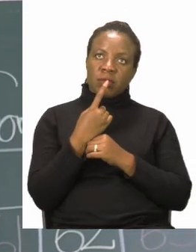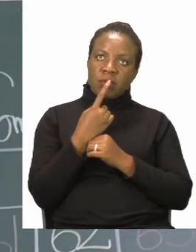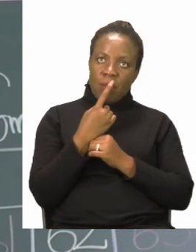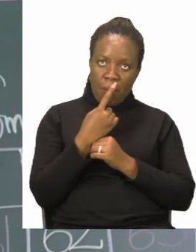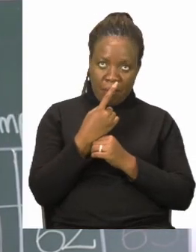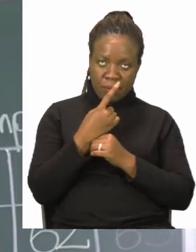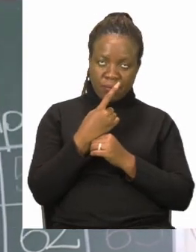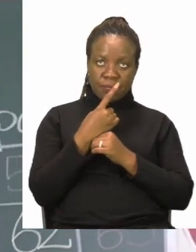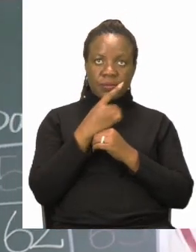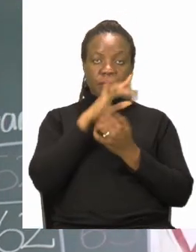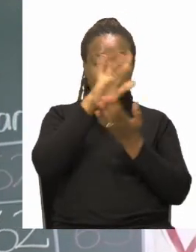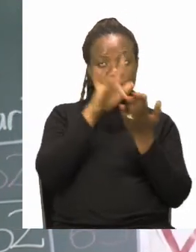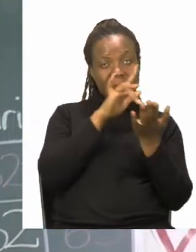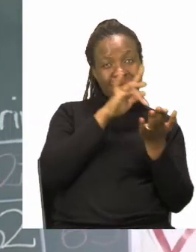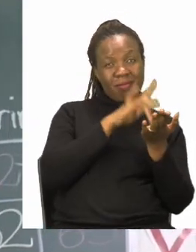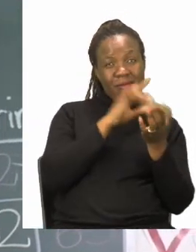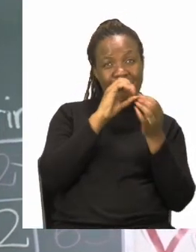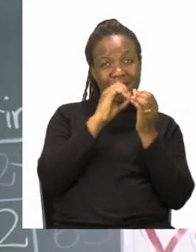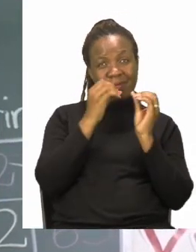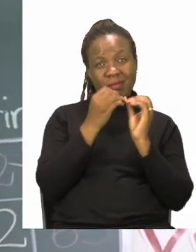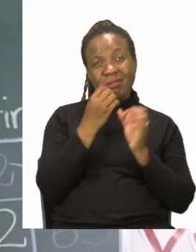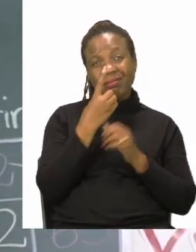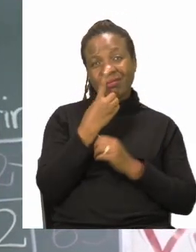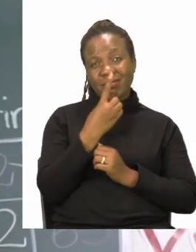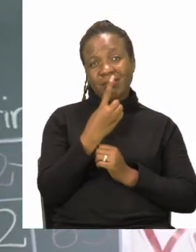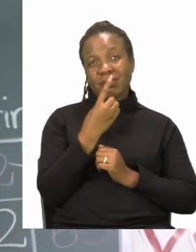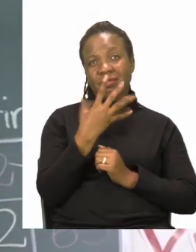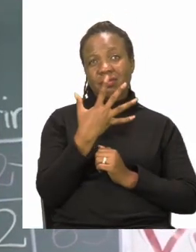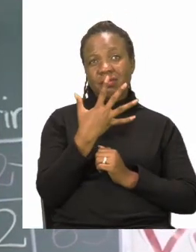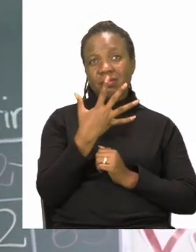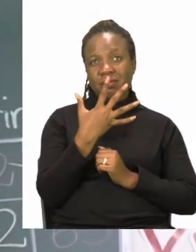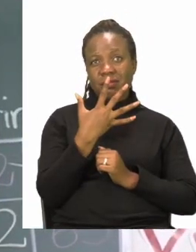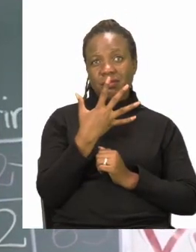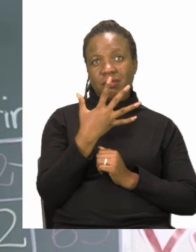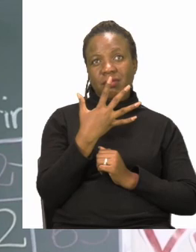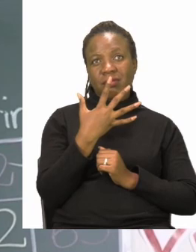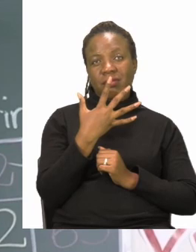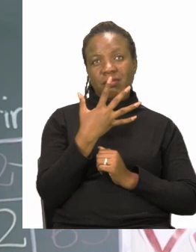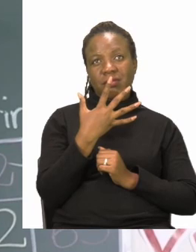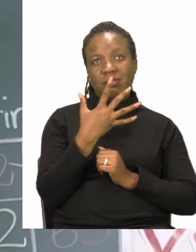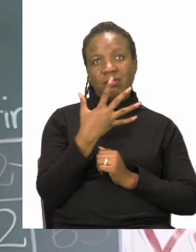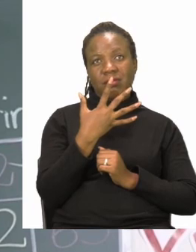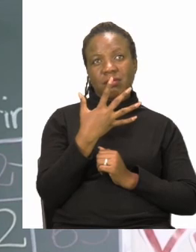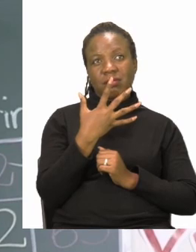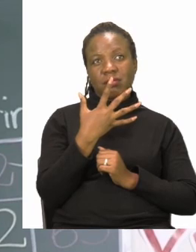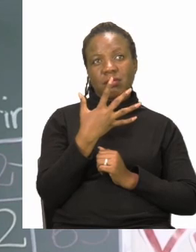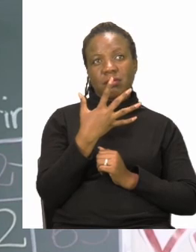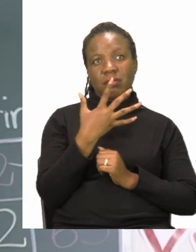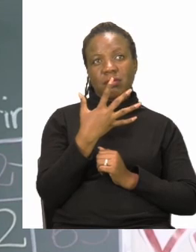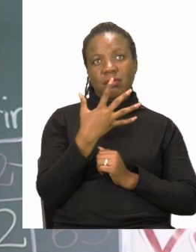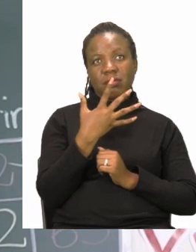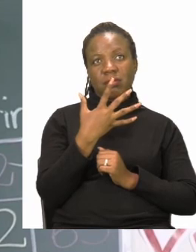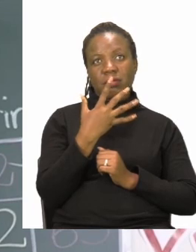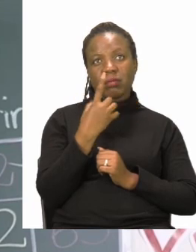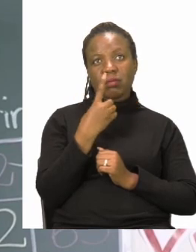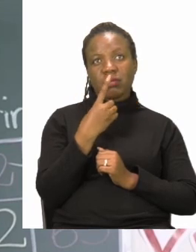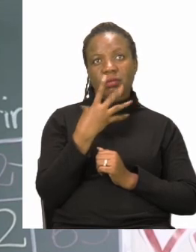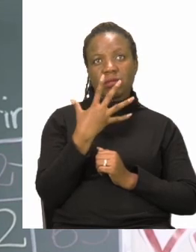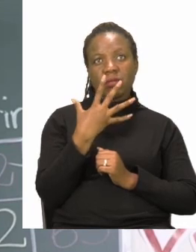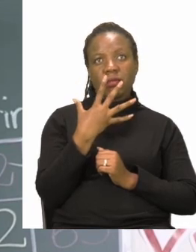number that we got was the number 15. Okay, so the number